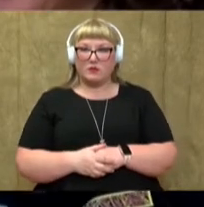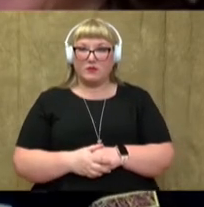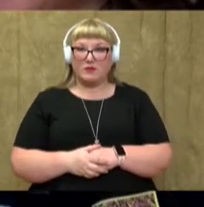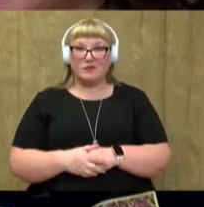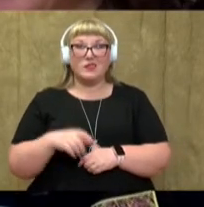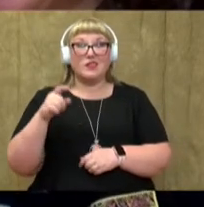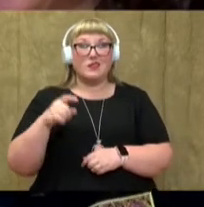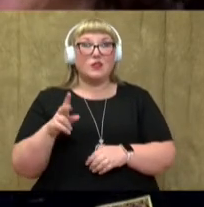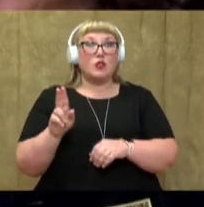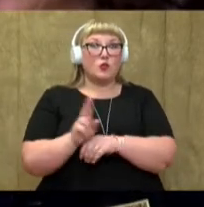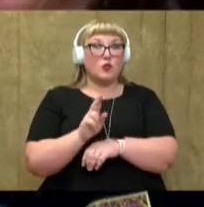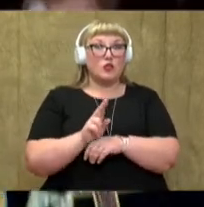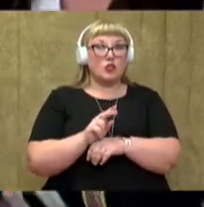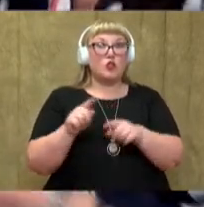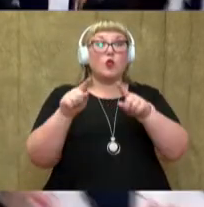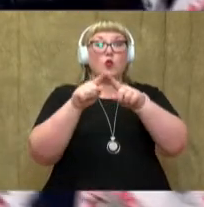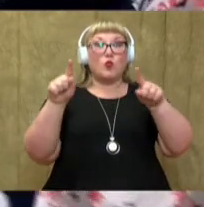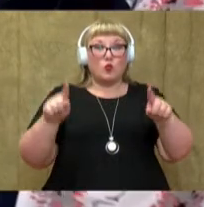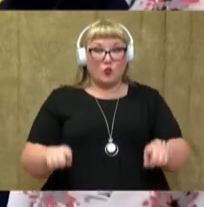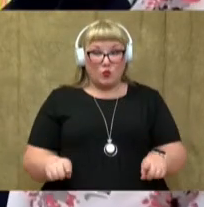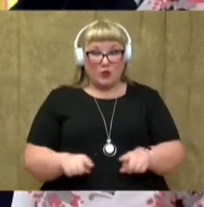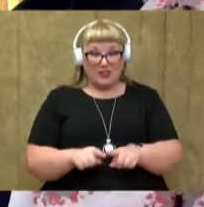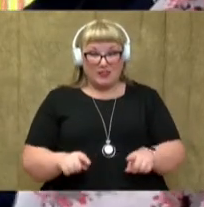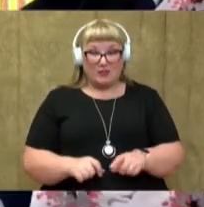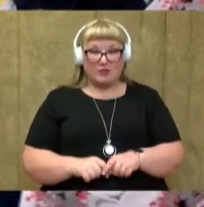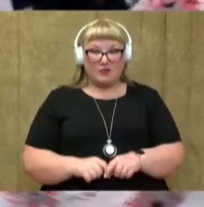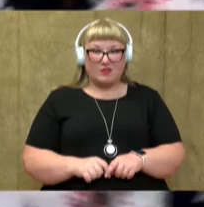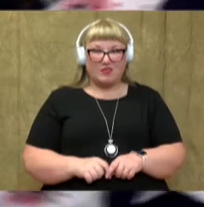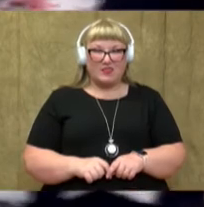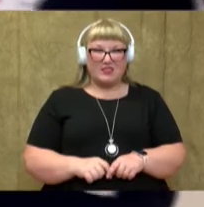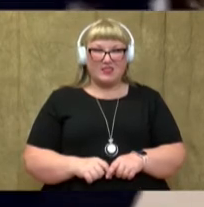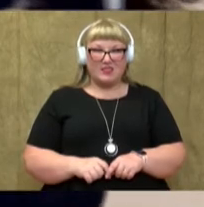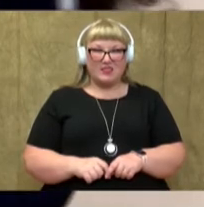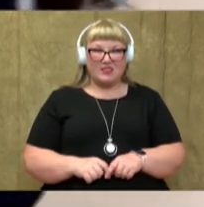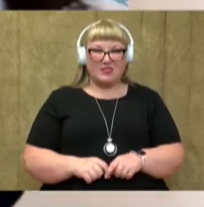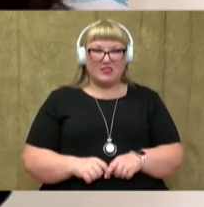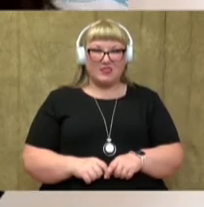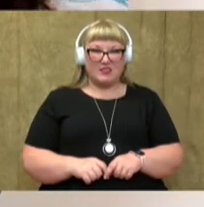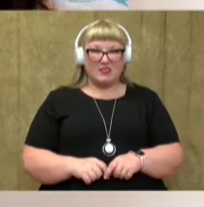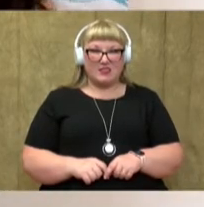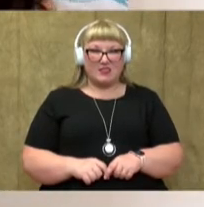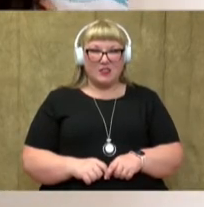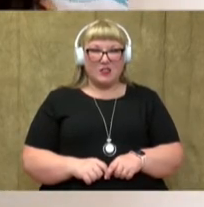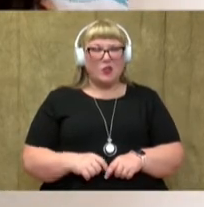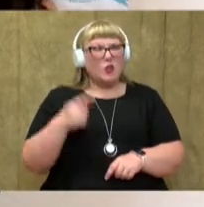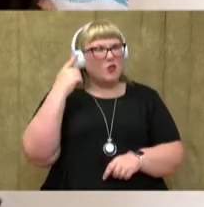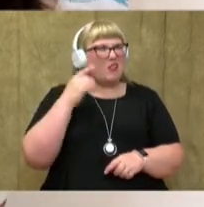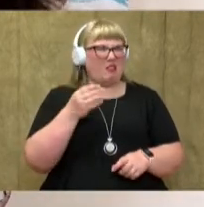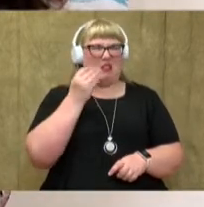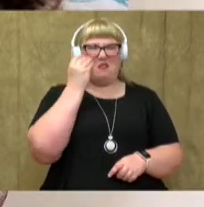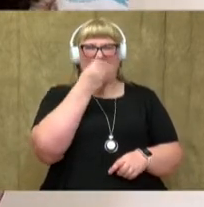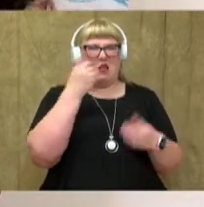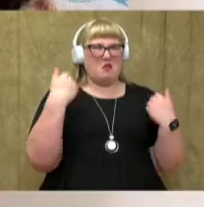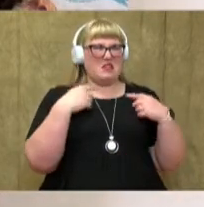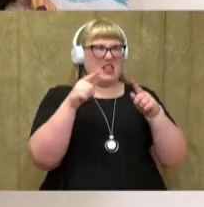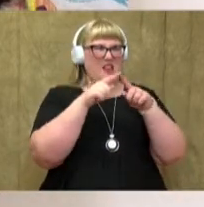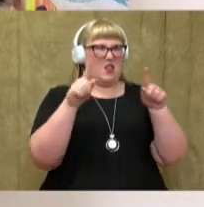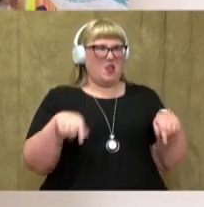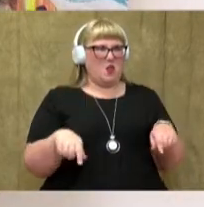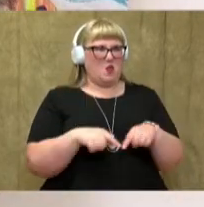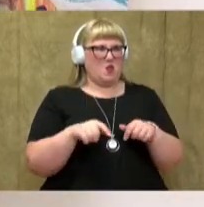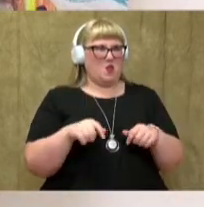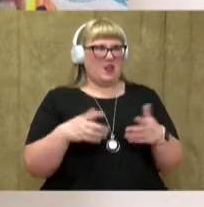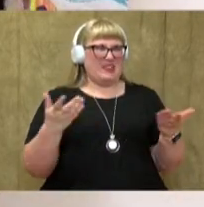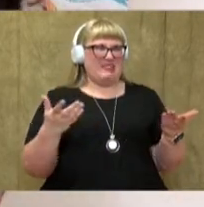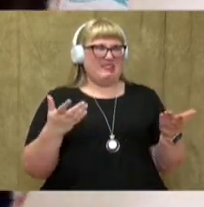Now this one I used rectangles, so you really think, are there any flowers that have rectangle petals? Well, maybe